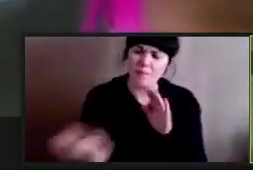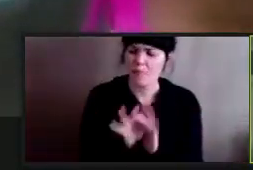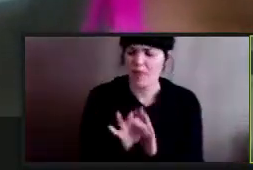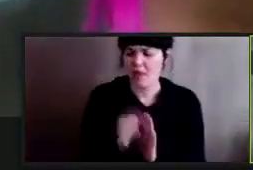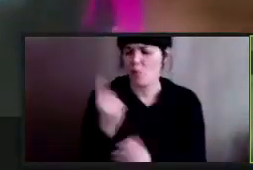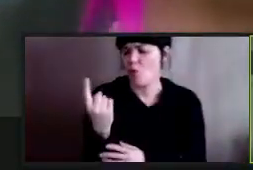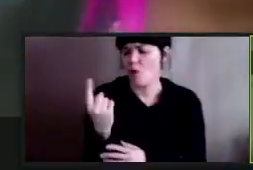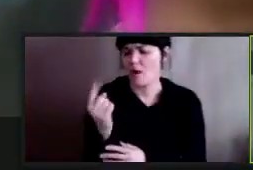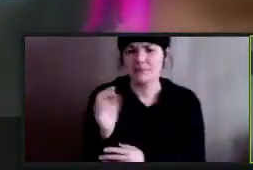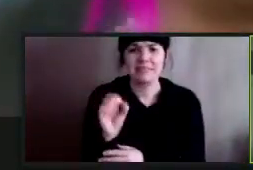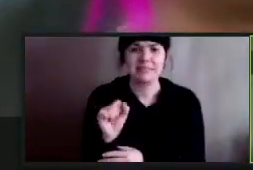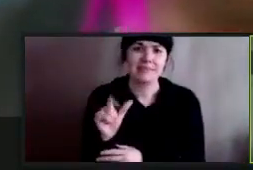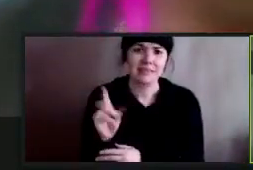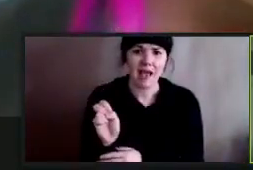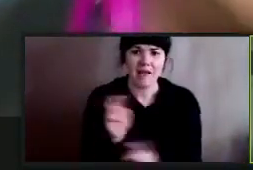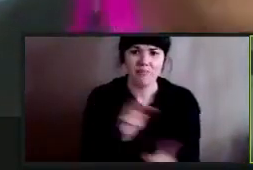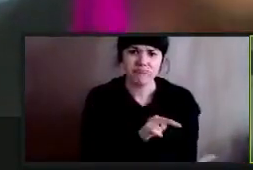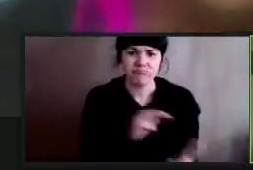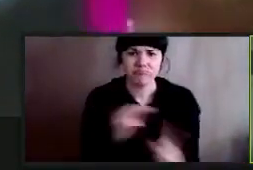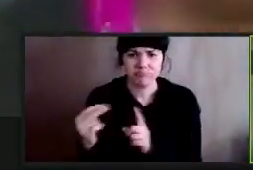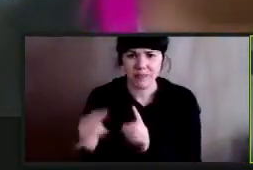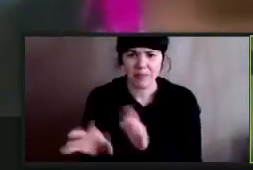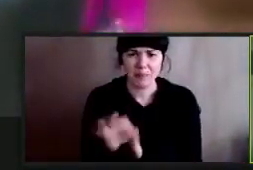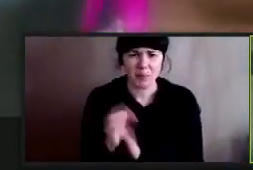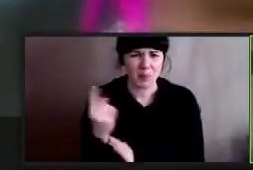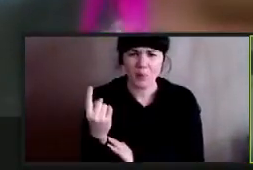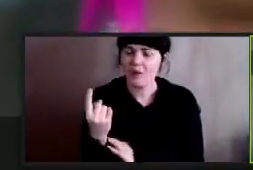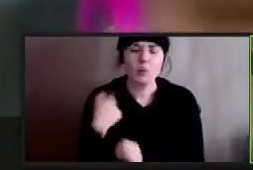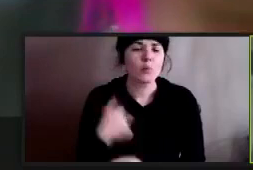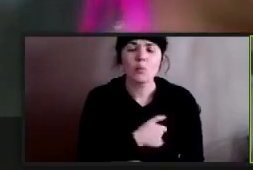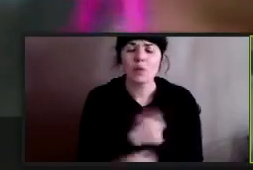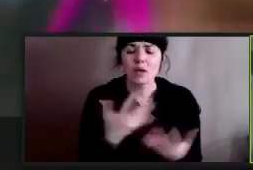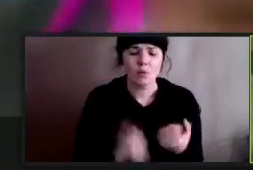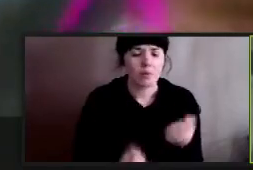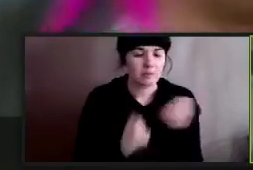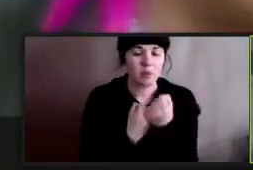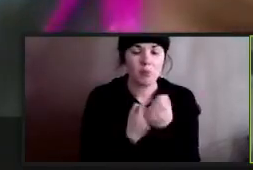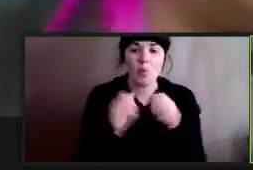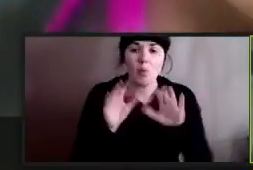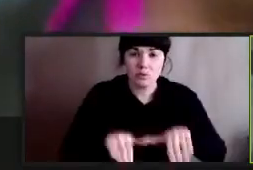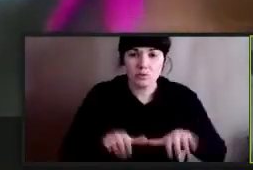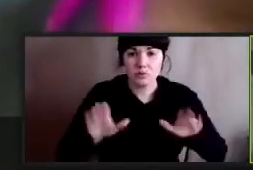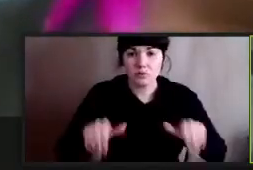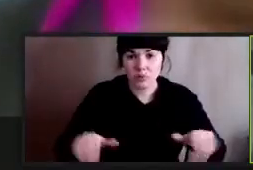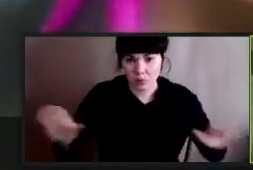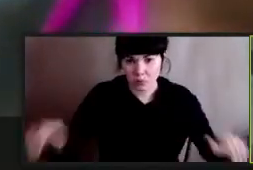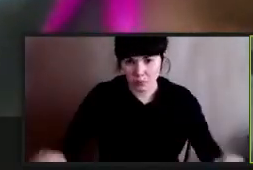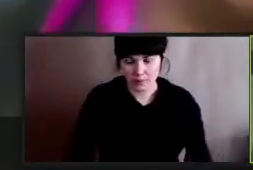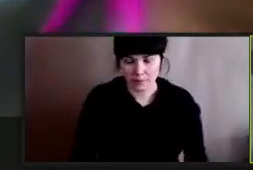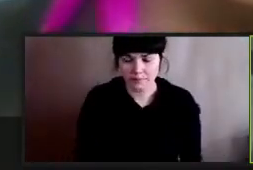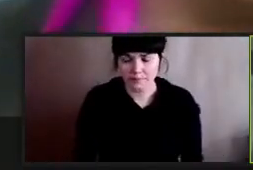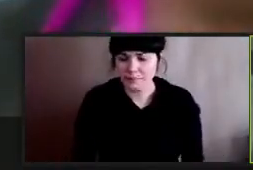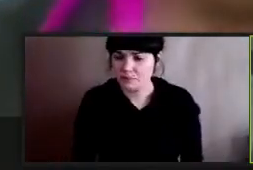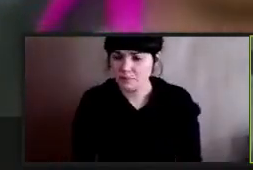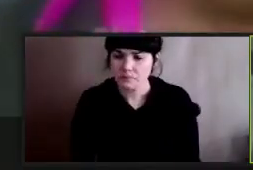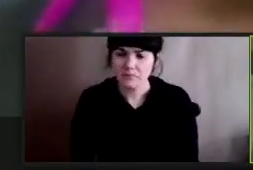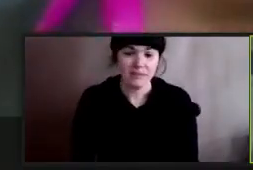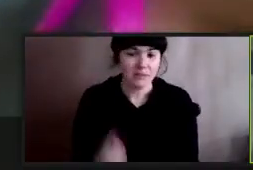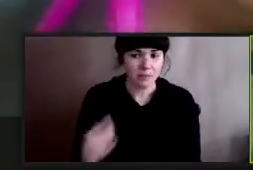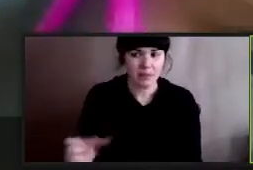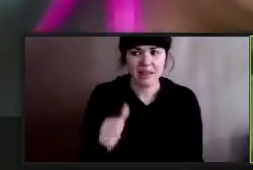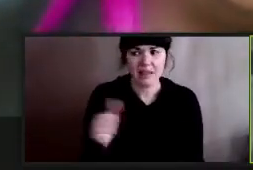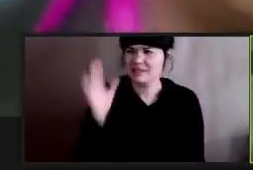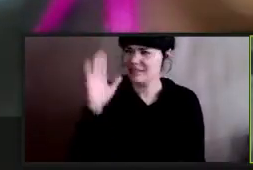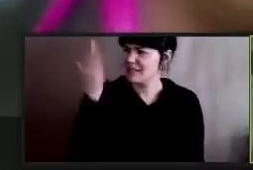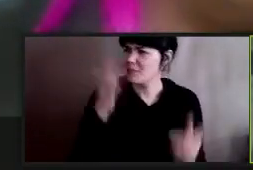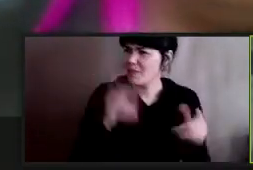and the children. There's also something else that seems to be bubbling up too, by the way, and I just want to put this out there. There seems